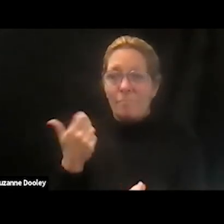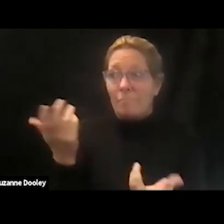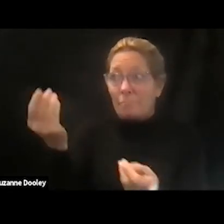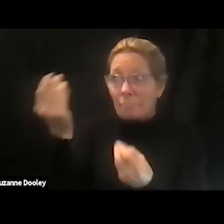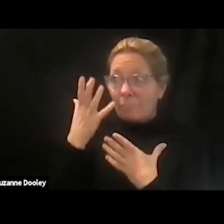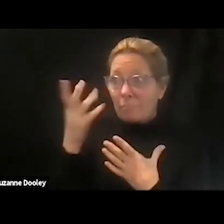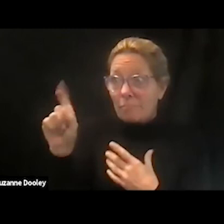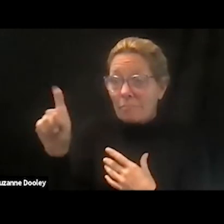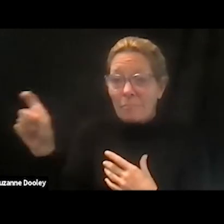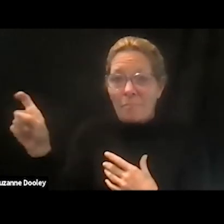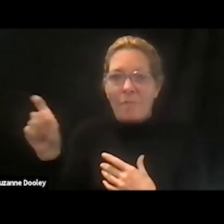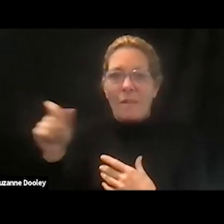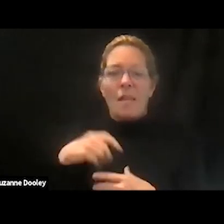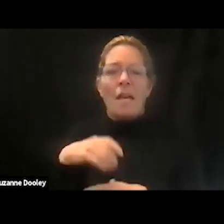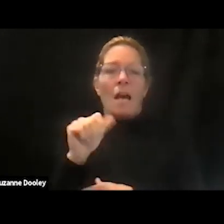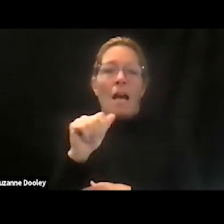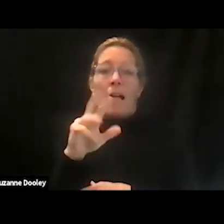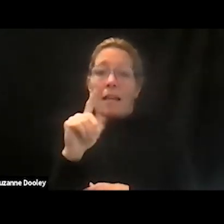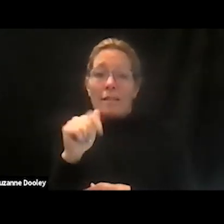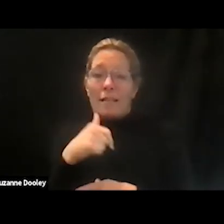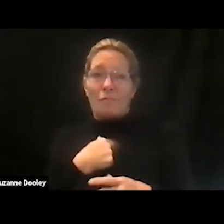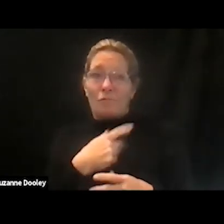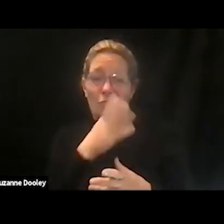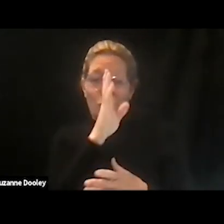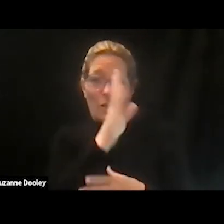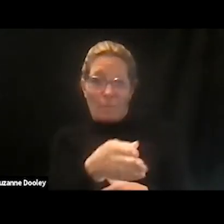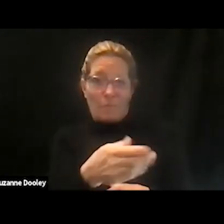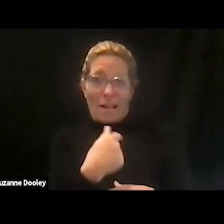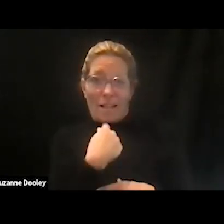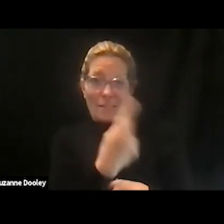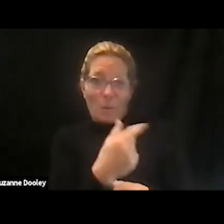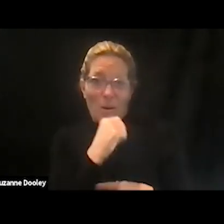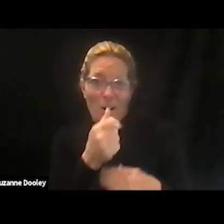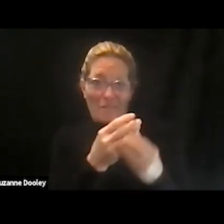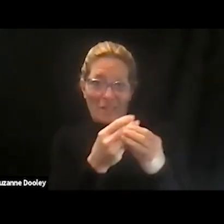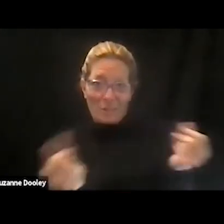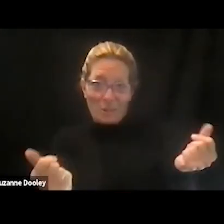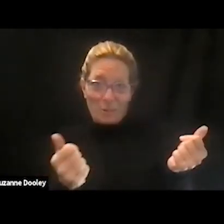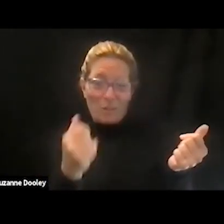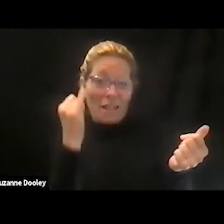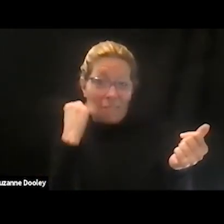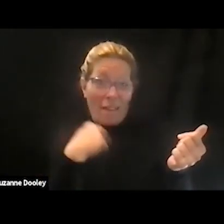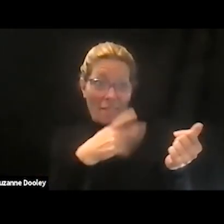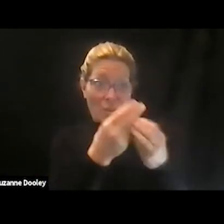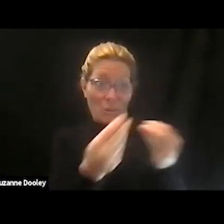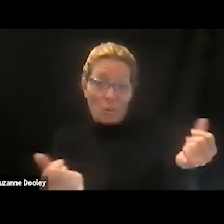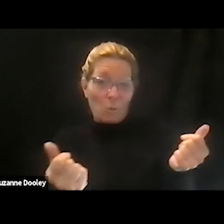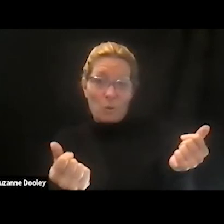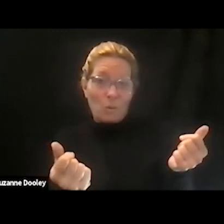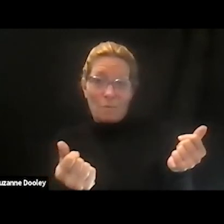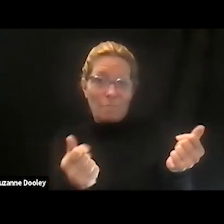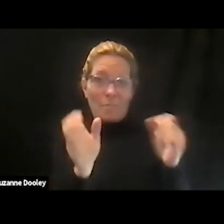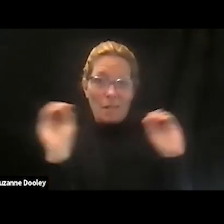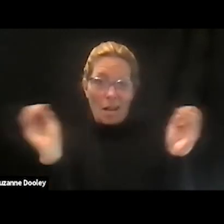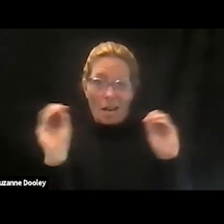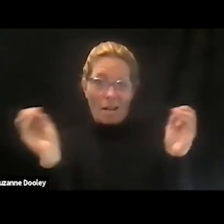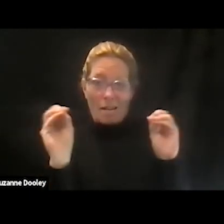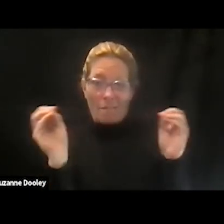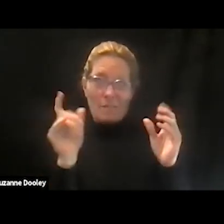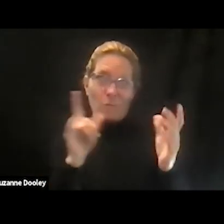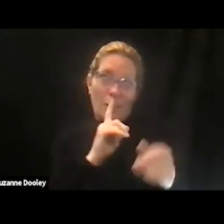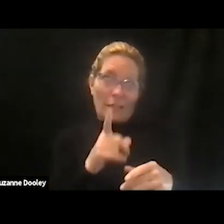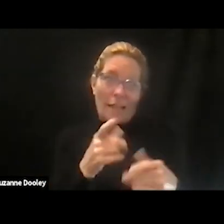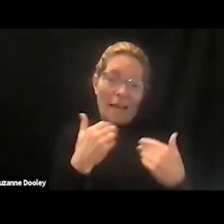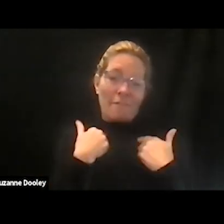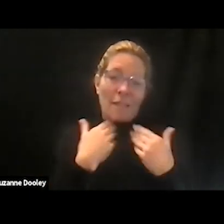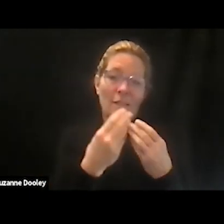I'll jump in, and I don't have the solution to this. I'll just say that first off. If I did, none of us have the solution to this. But I